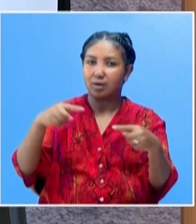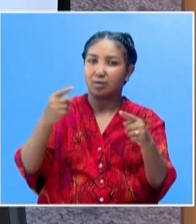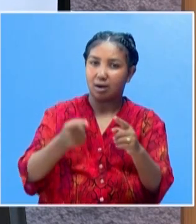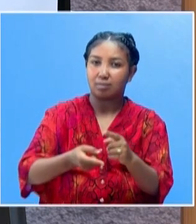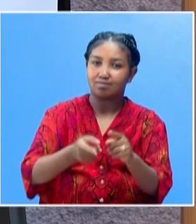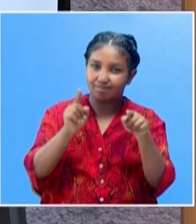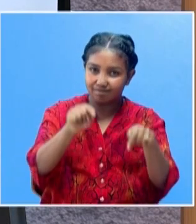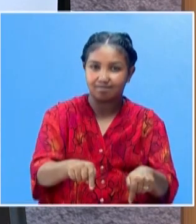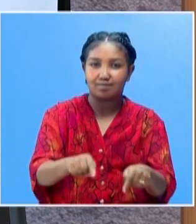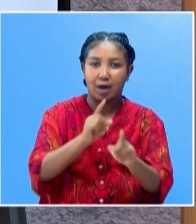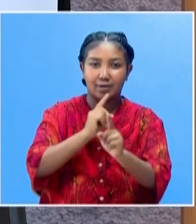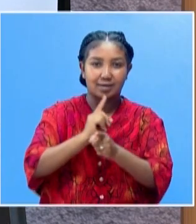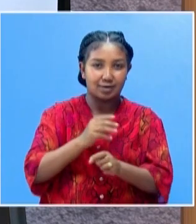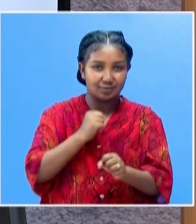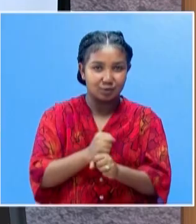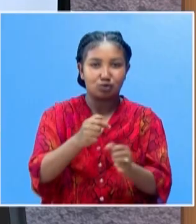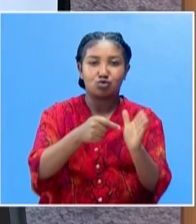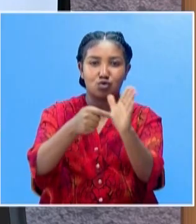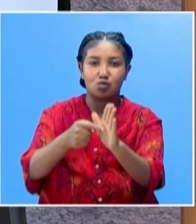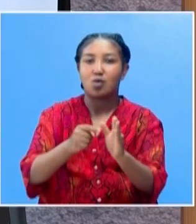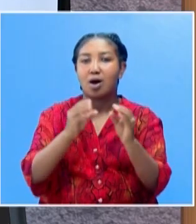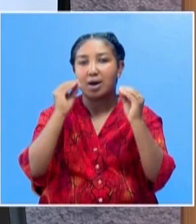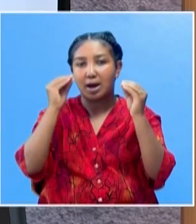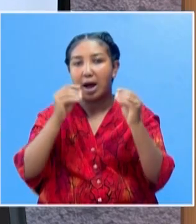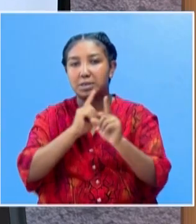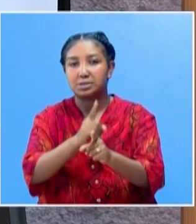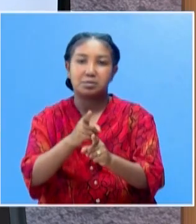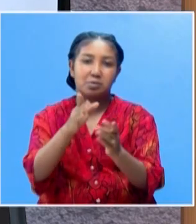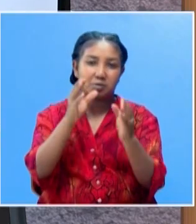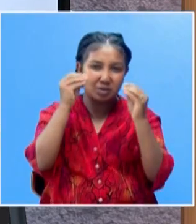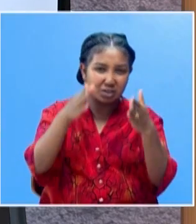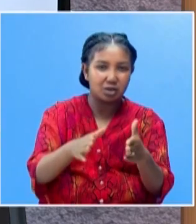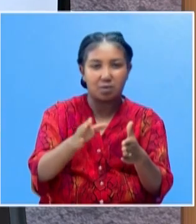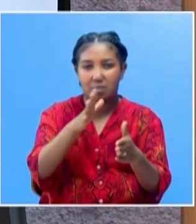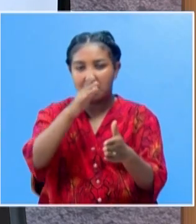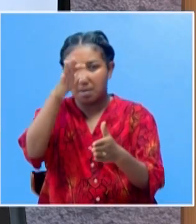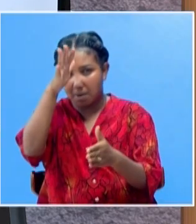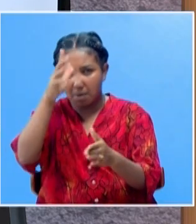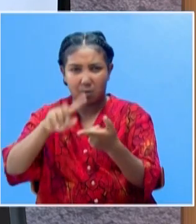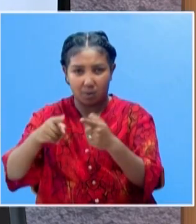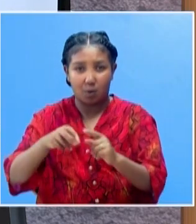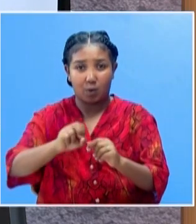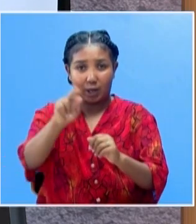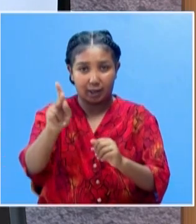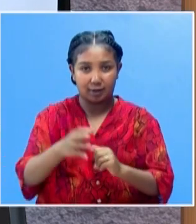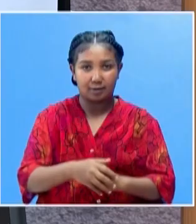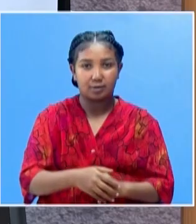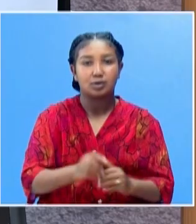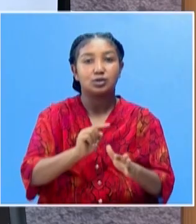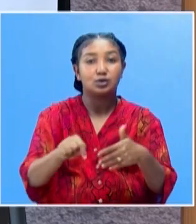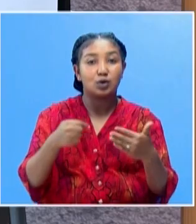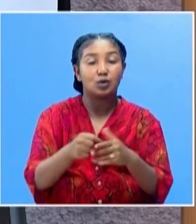up with the answers and show your answers to your teachers at school or your parents, your mentors, all right?